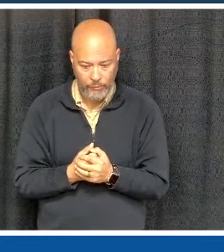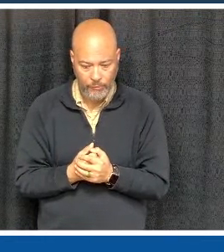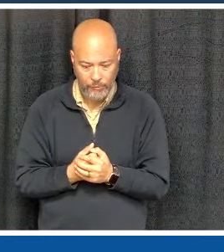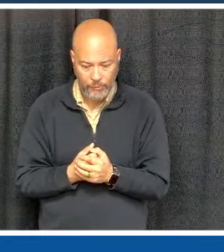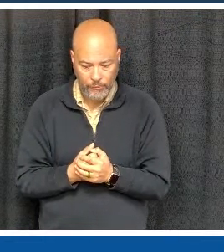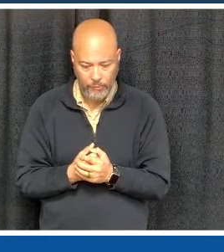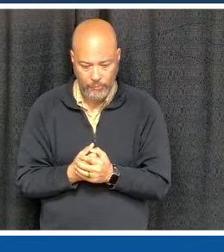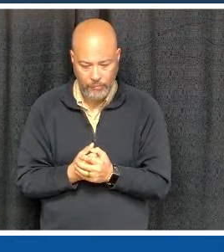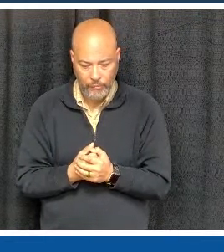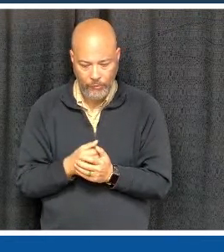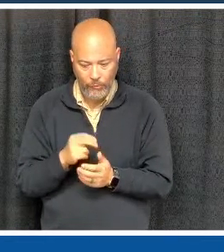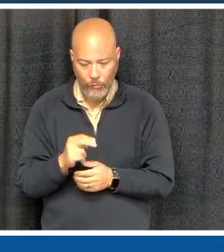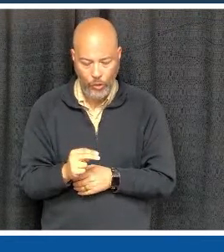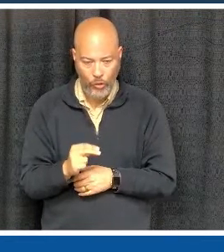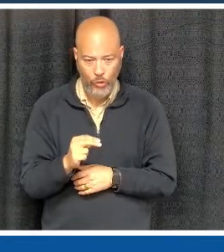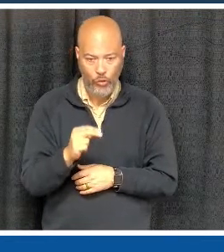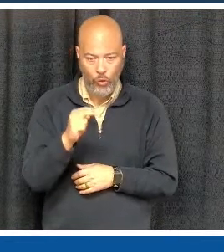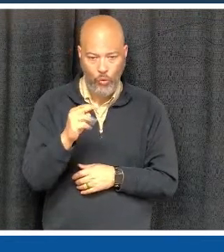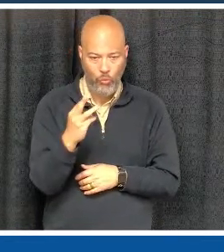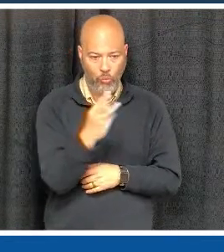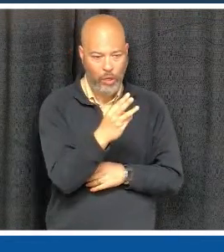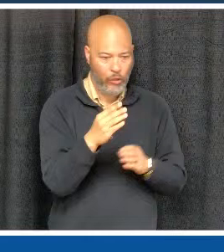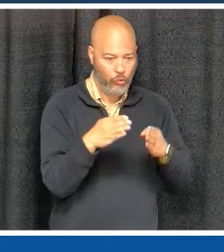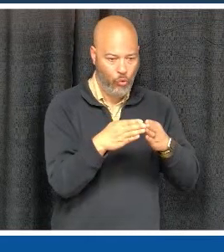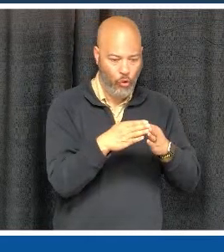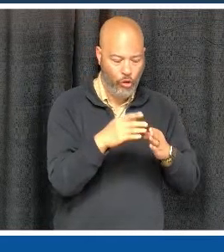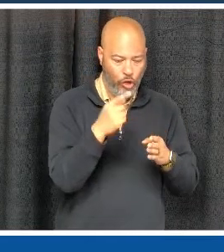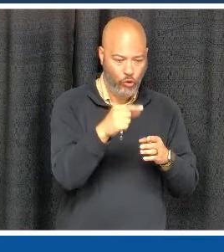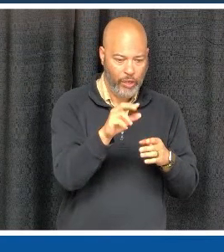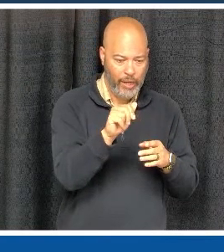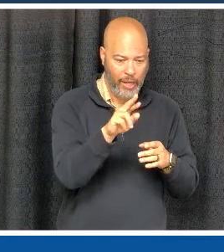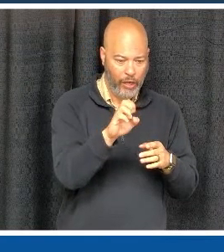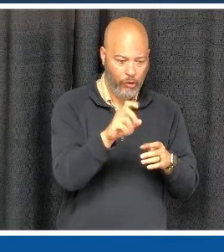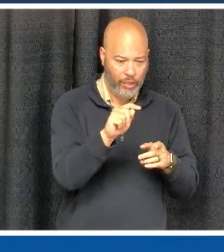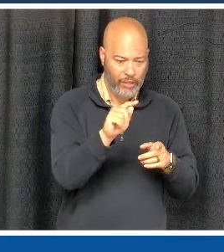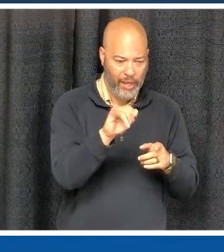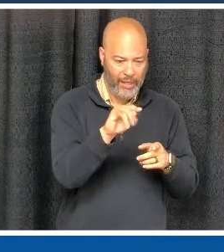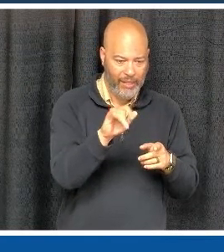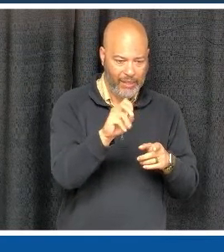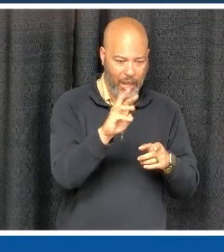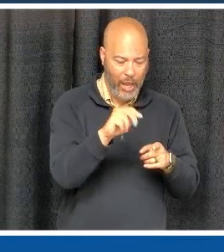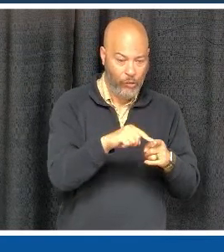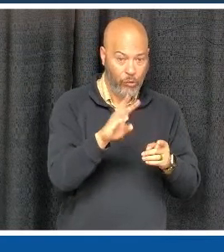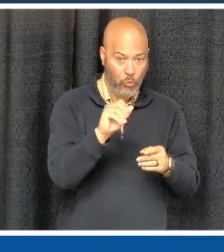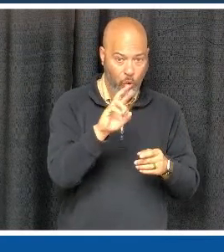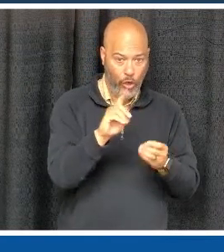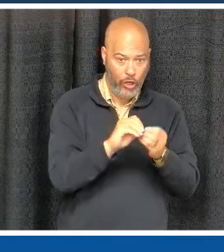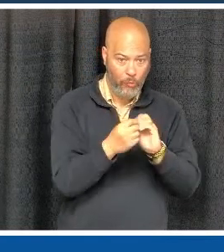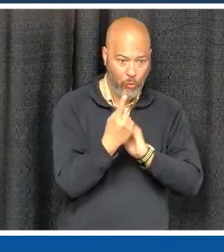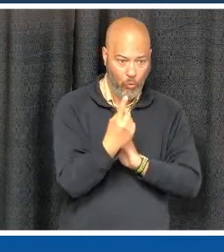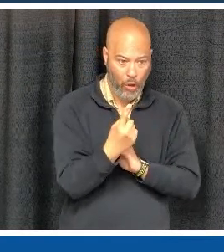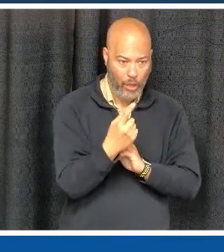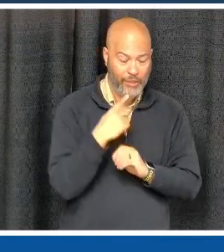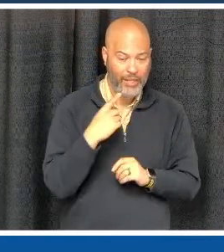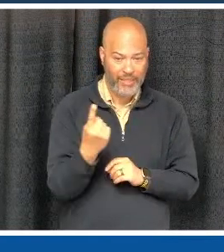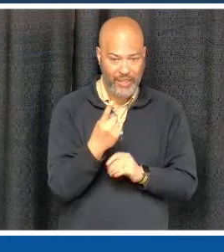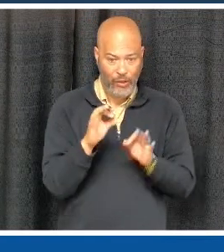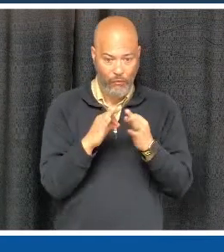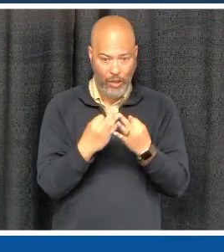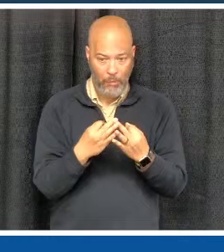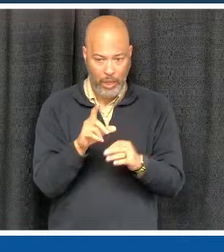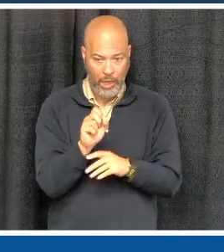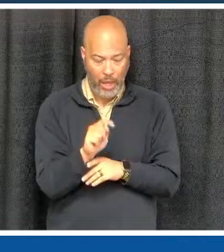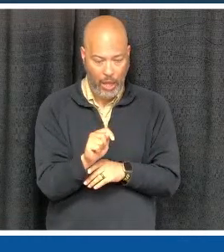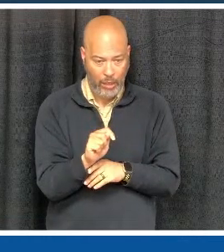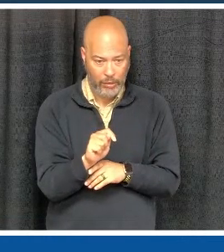It is the northwest corner of Tiny Town and Green Acres Drive intersection in Council Ward number 1. It's a single-family residential